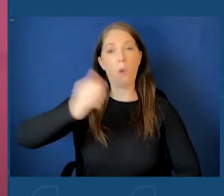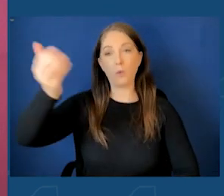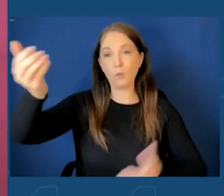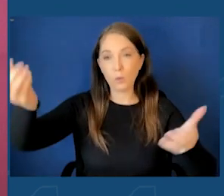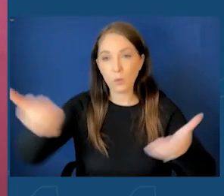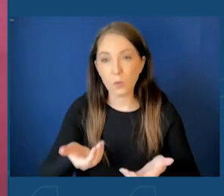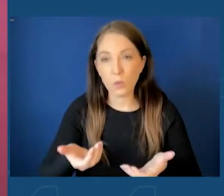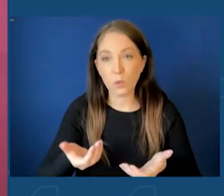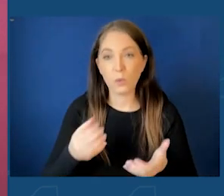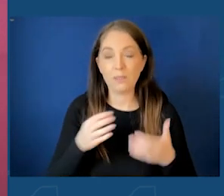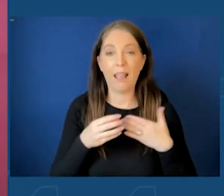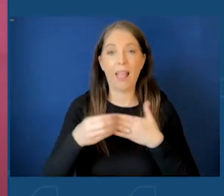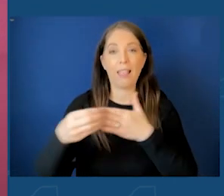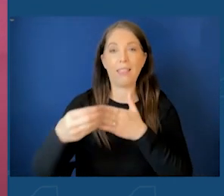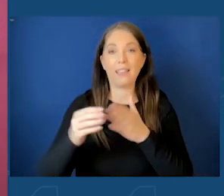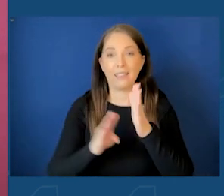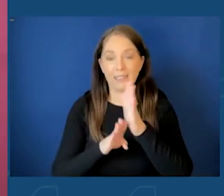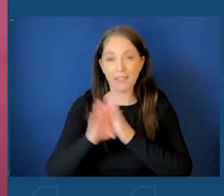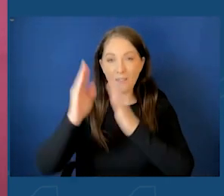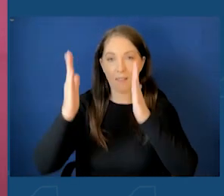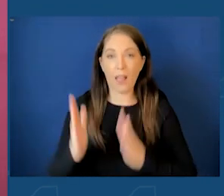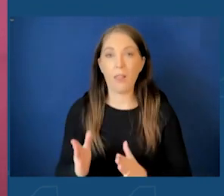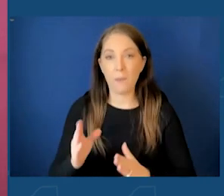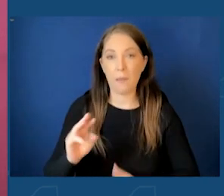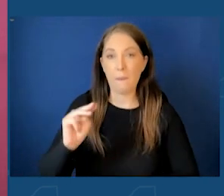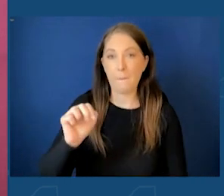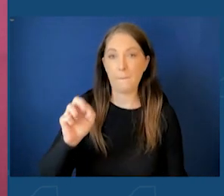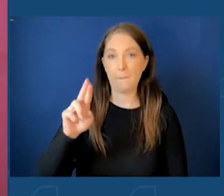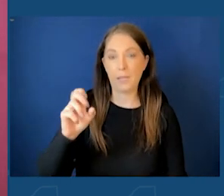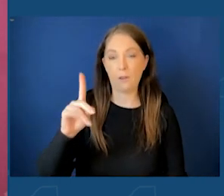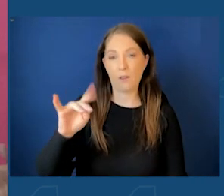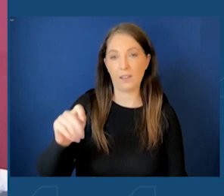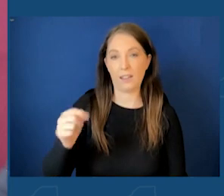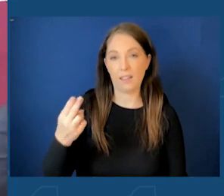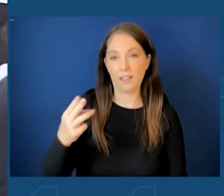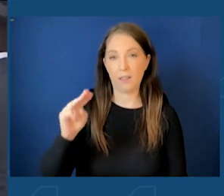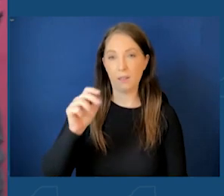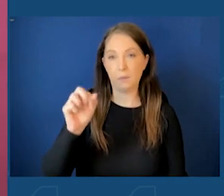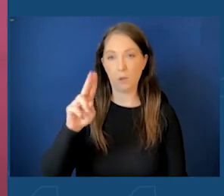developer, Meredith Marshall of BRP Companies.